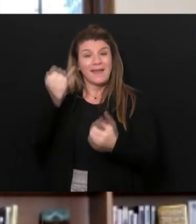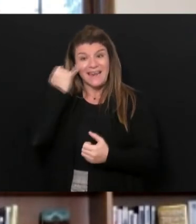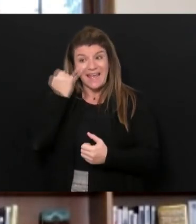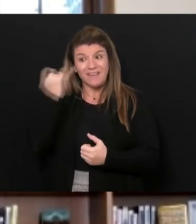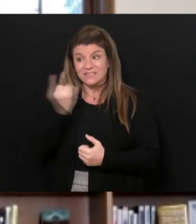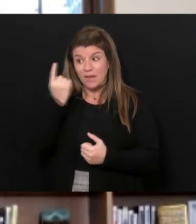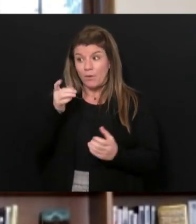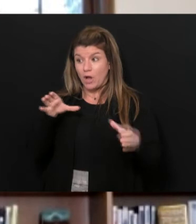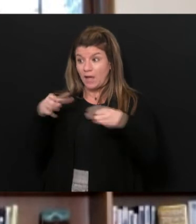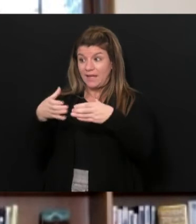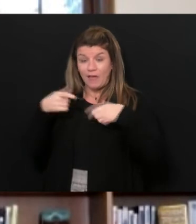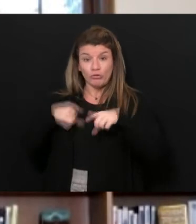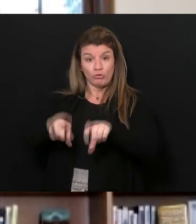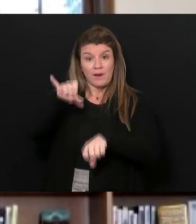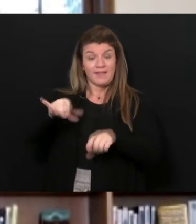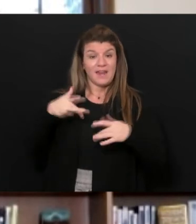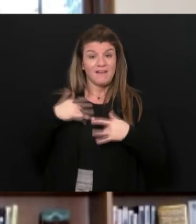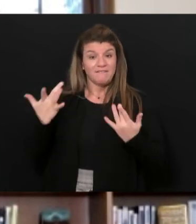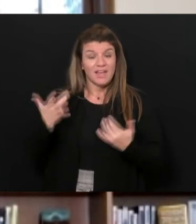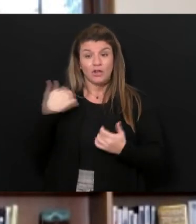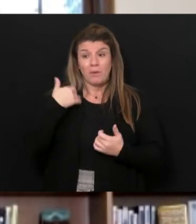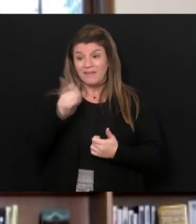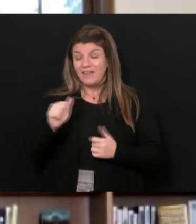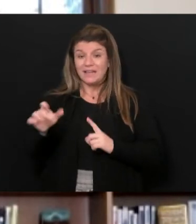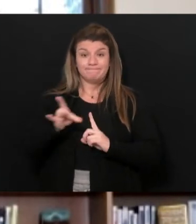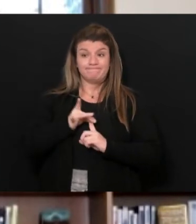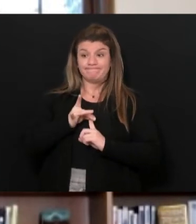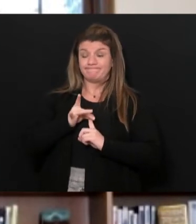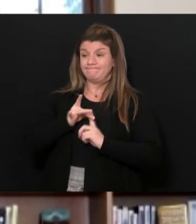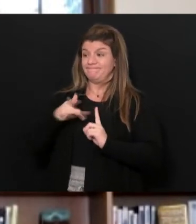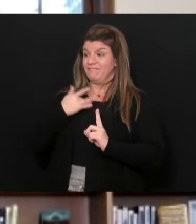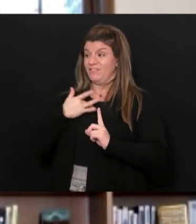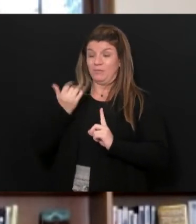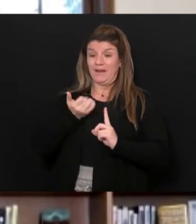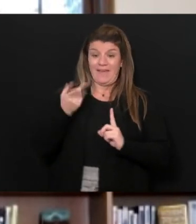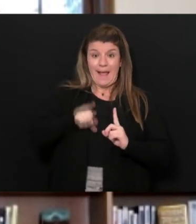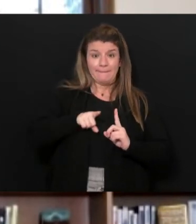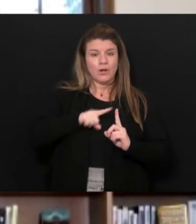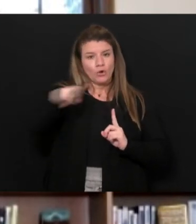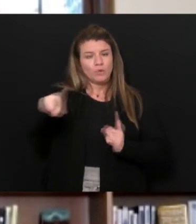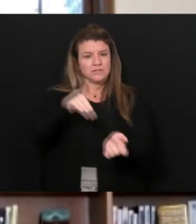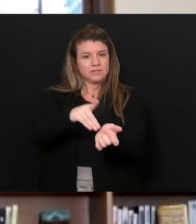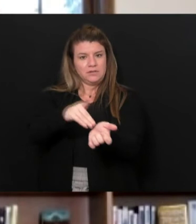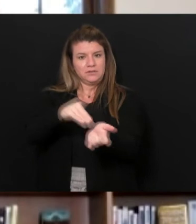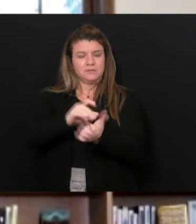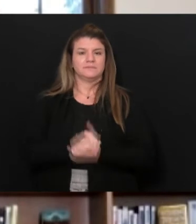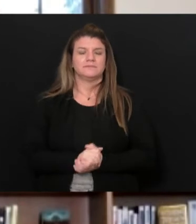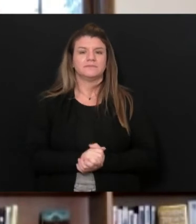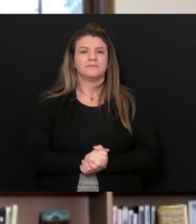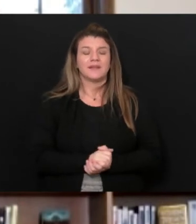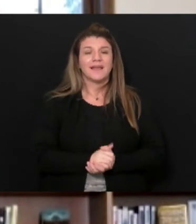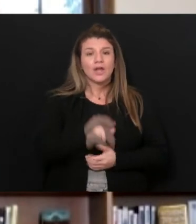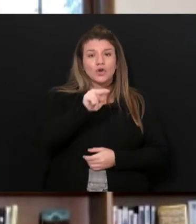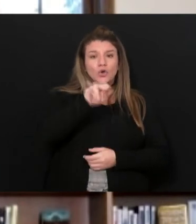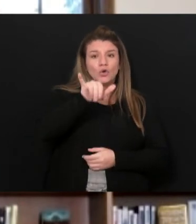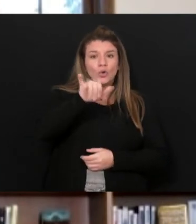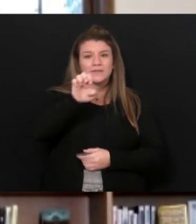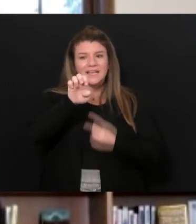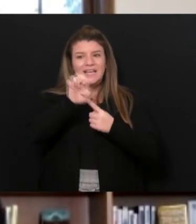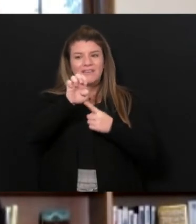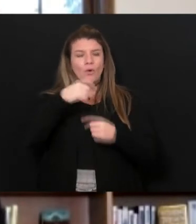during those events, if they have any symptoms of anything, to, see their doctors. But New Year's Eve was a time that we